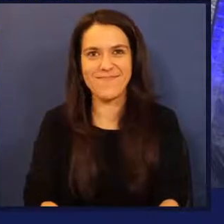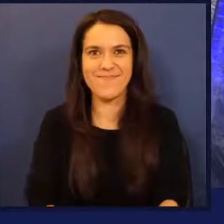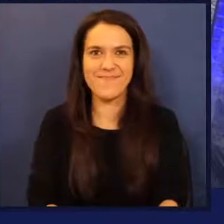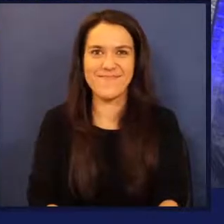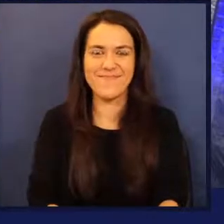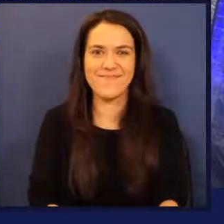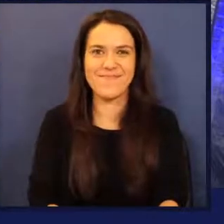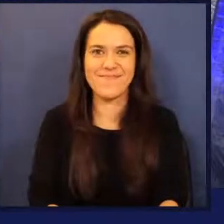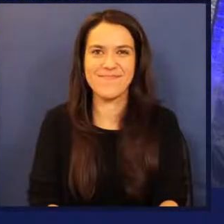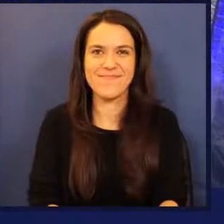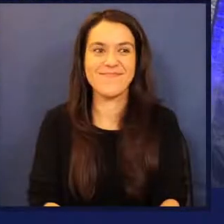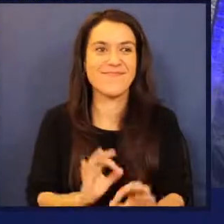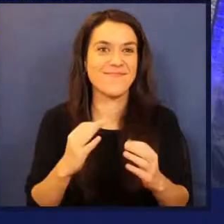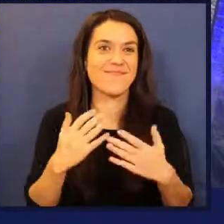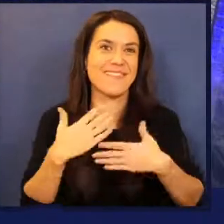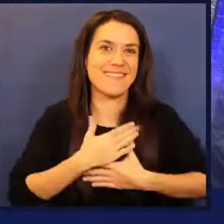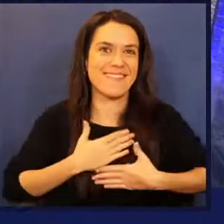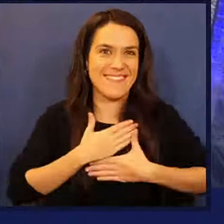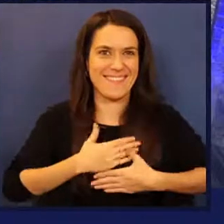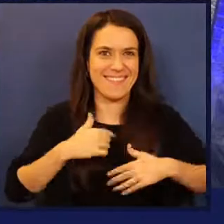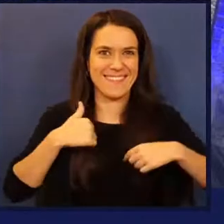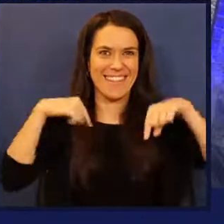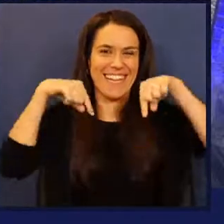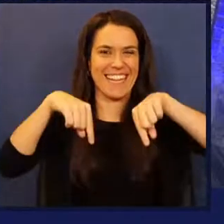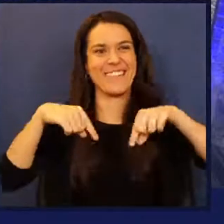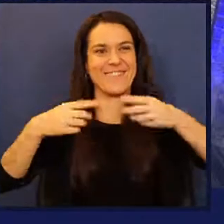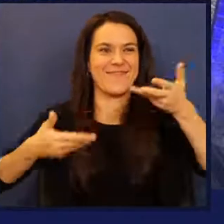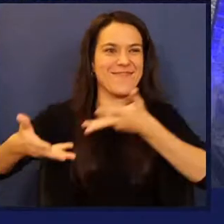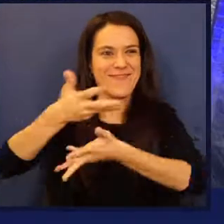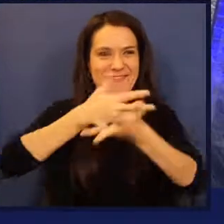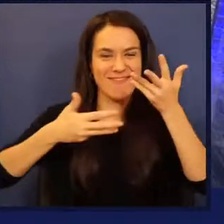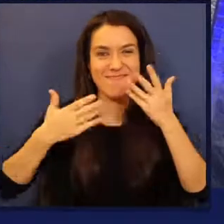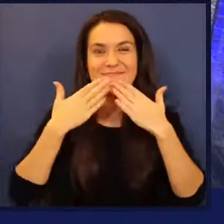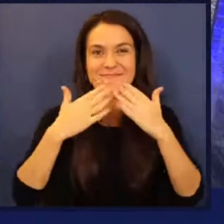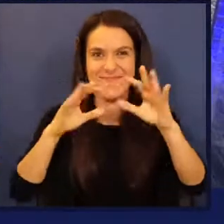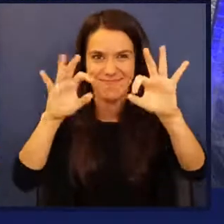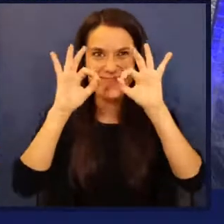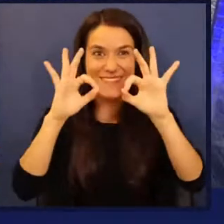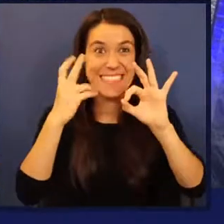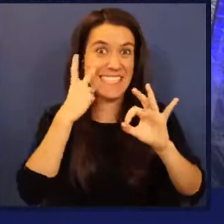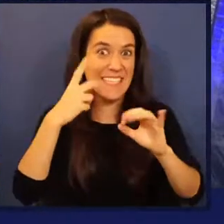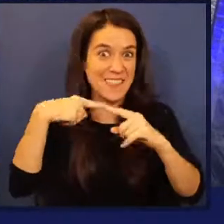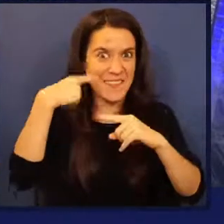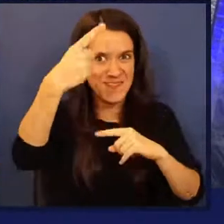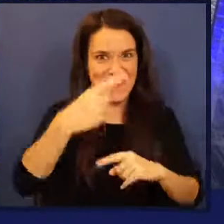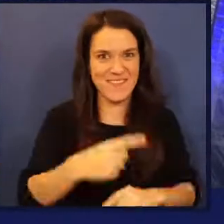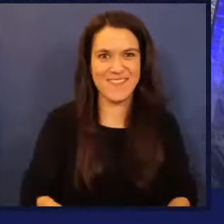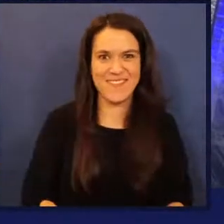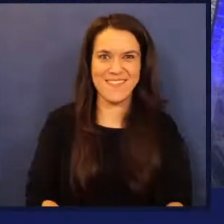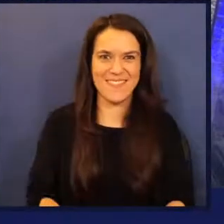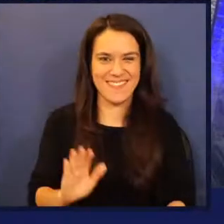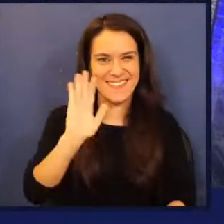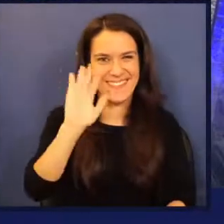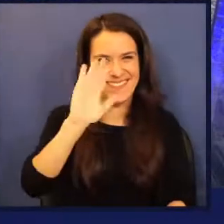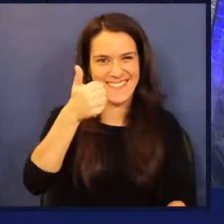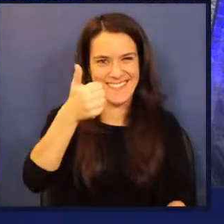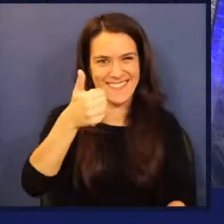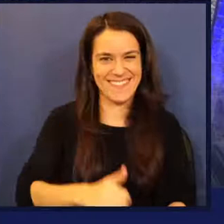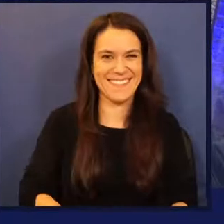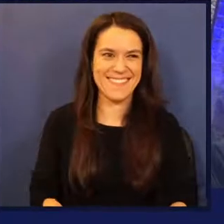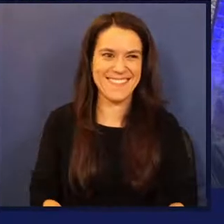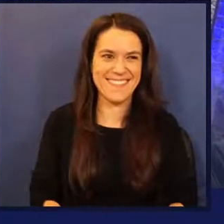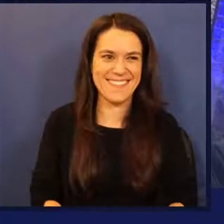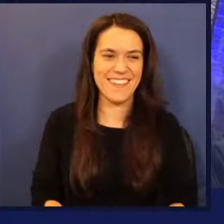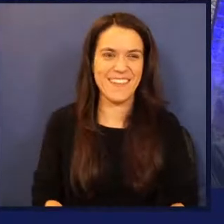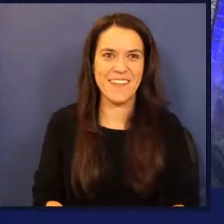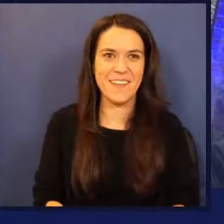found it interesting. Yeah, thanks. Absolutely. Hope to see you soon. Yeah, definitely. Thanks very much.